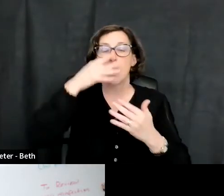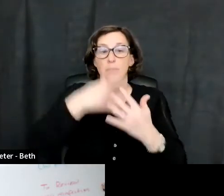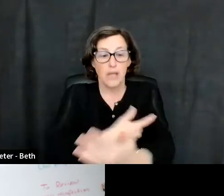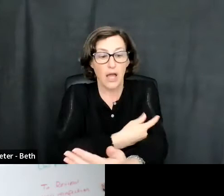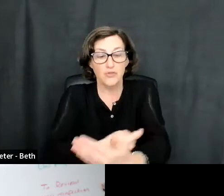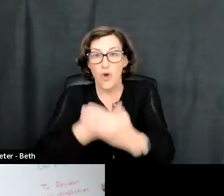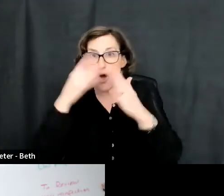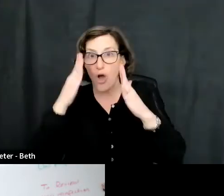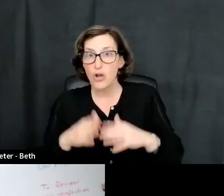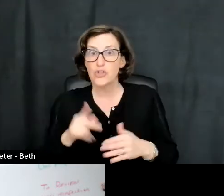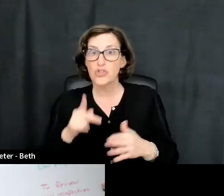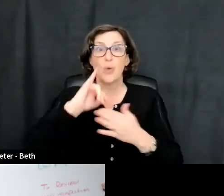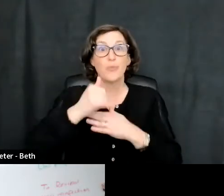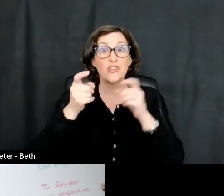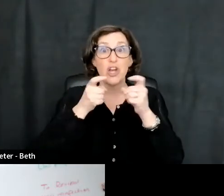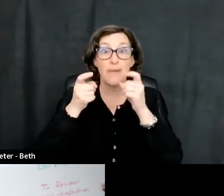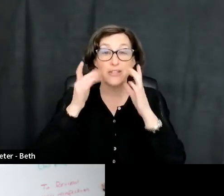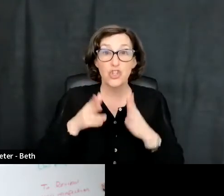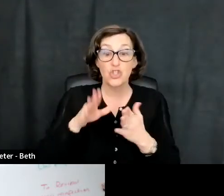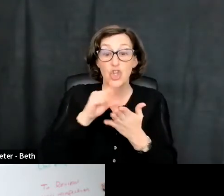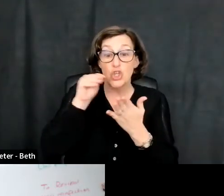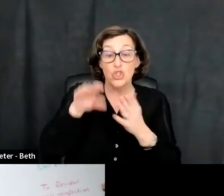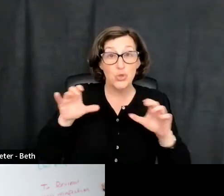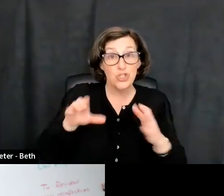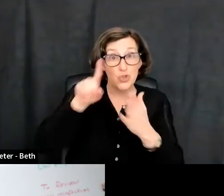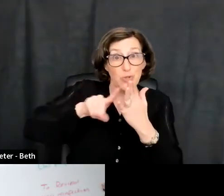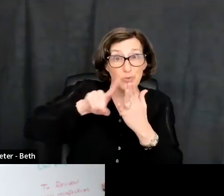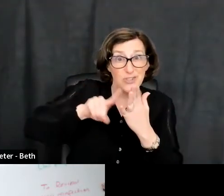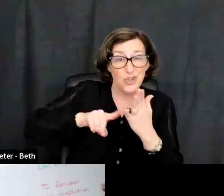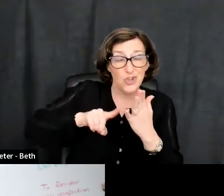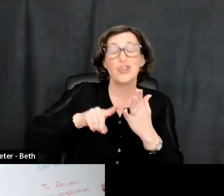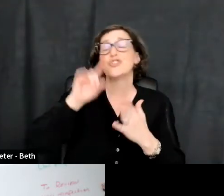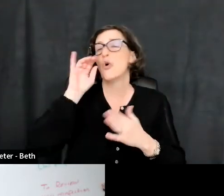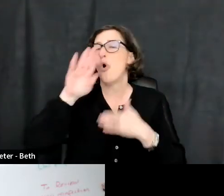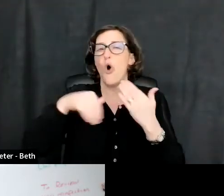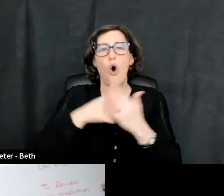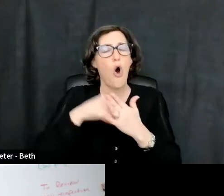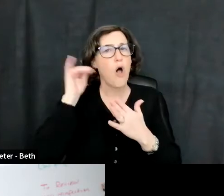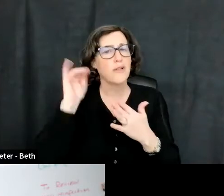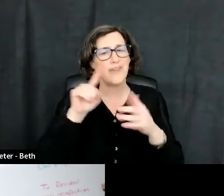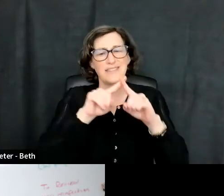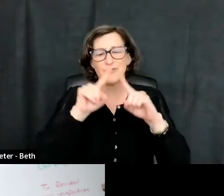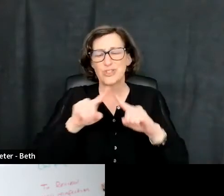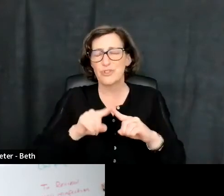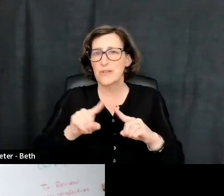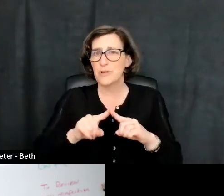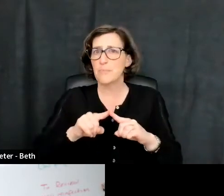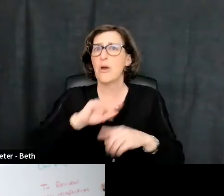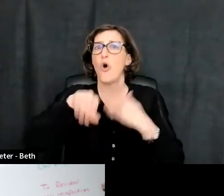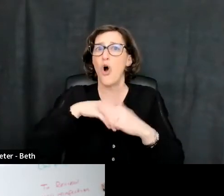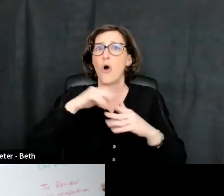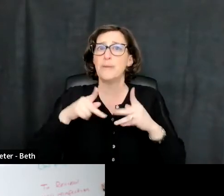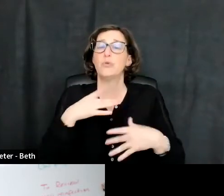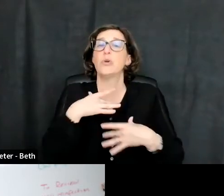managers, students that were doing research, investigators, but who are interested in talking about their